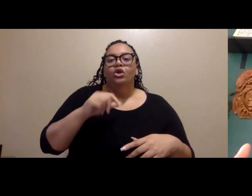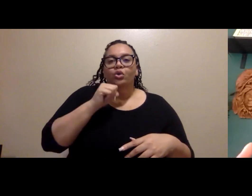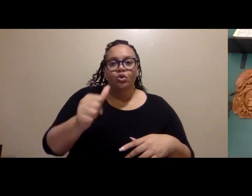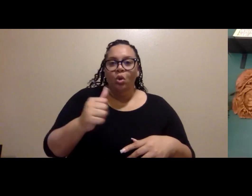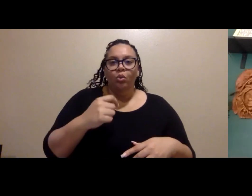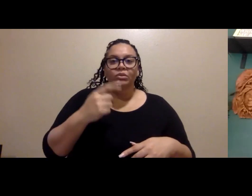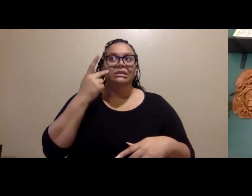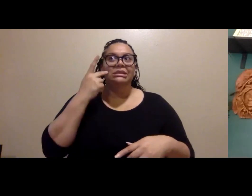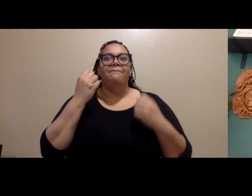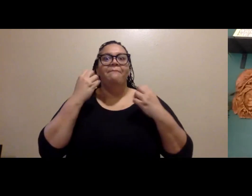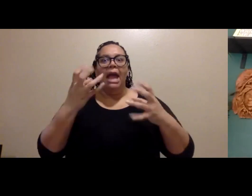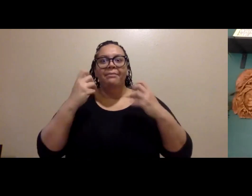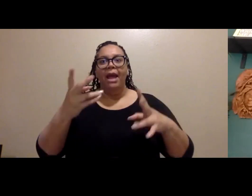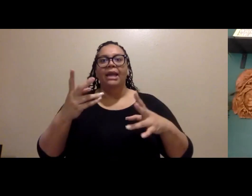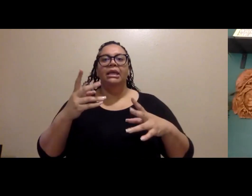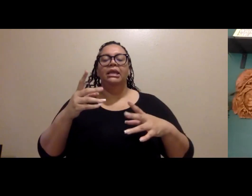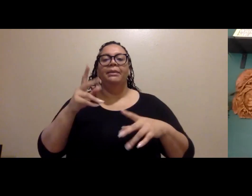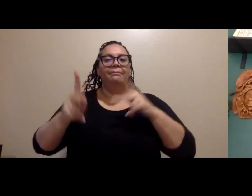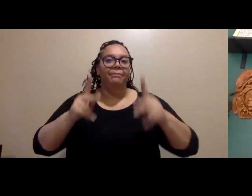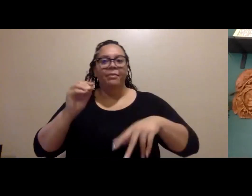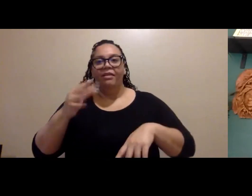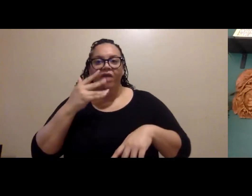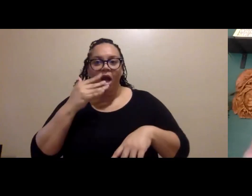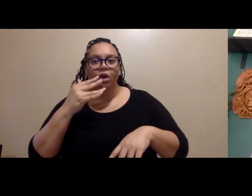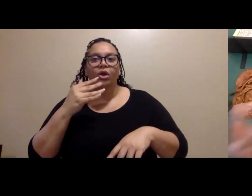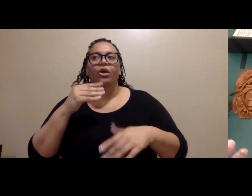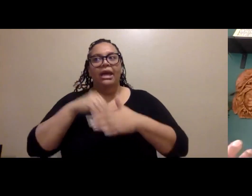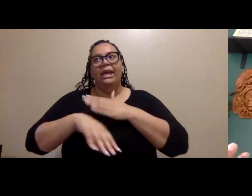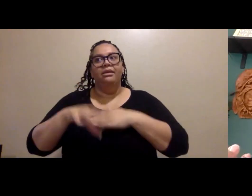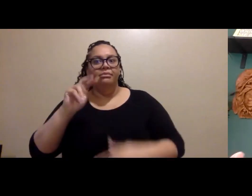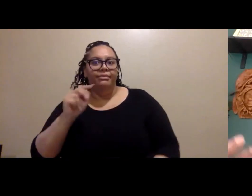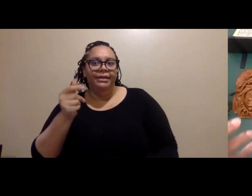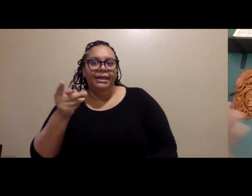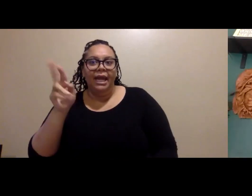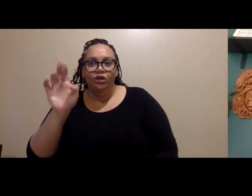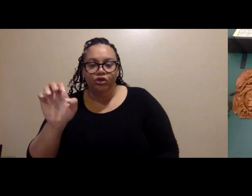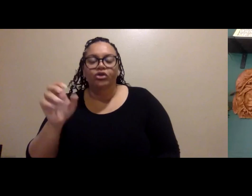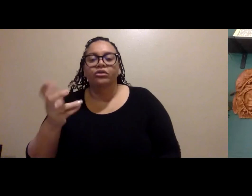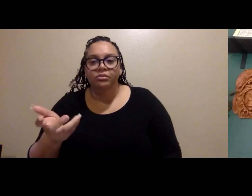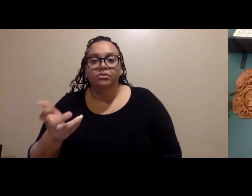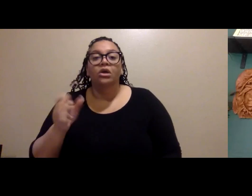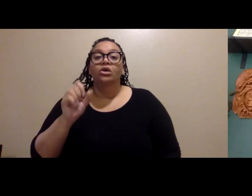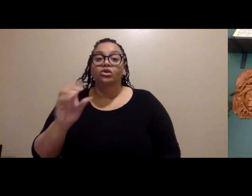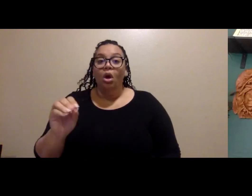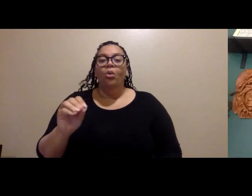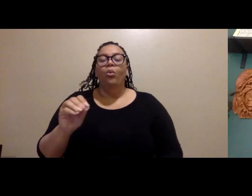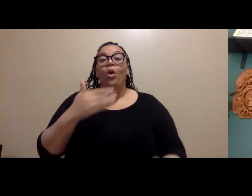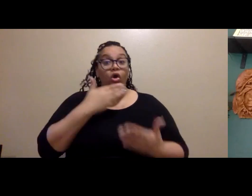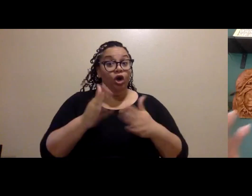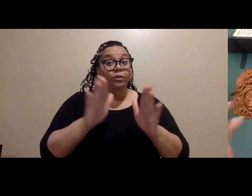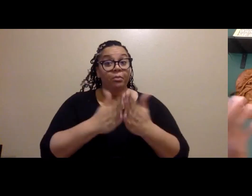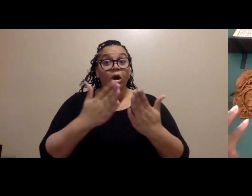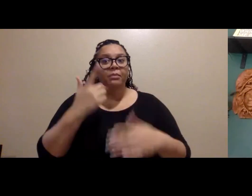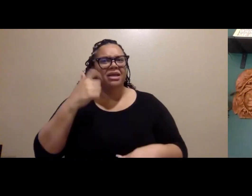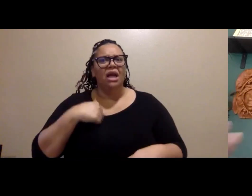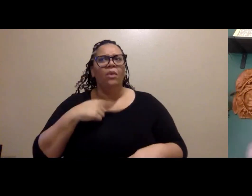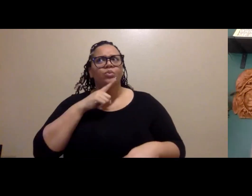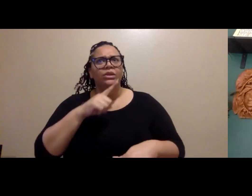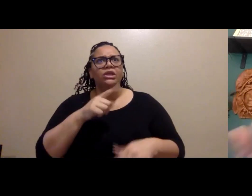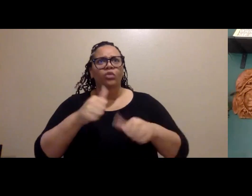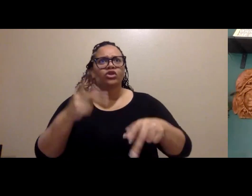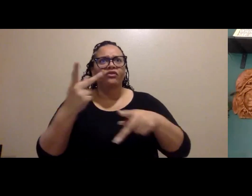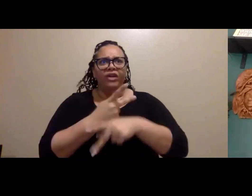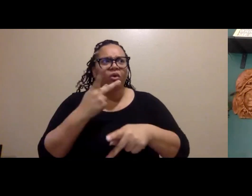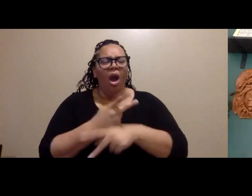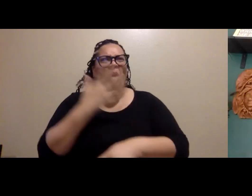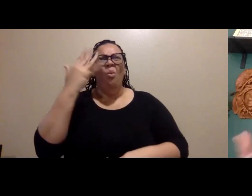in nature. So that was a really good book for me when I was trying to figure out, why is there not people of color on the trails? Like, what is going on? Or